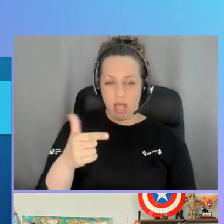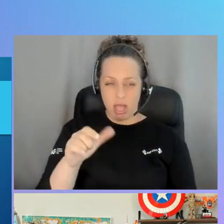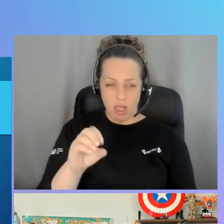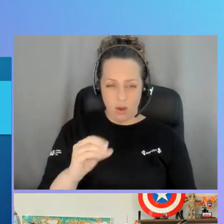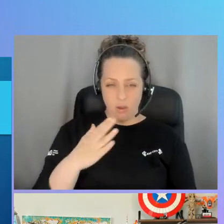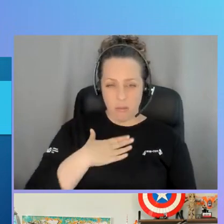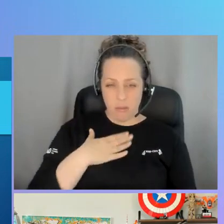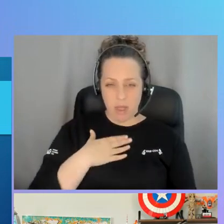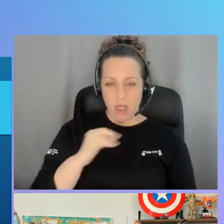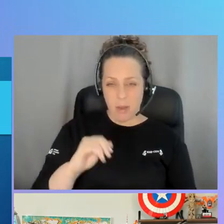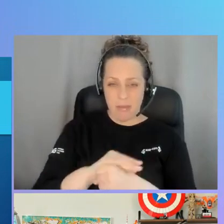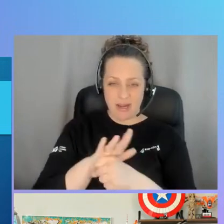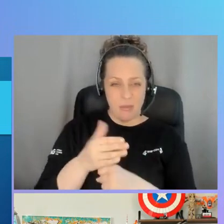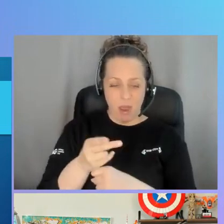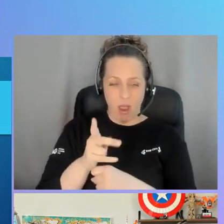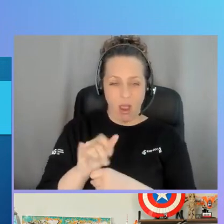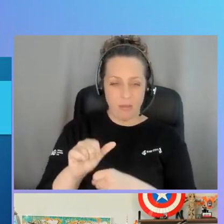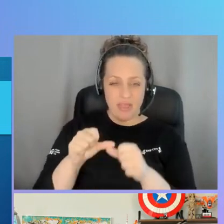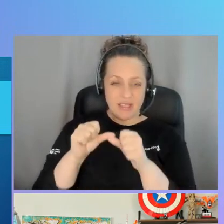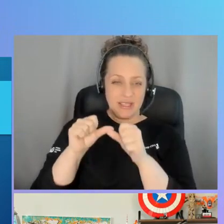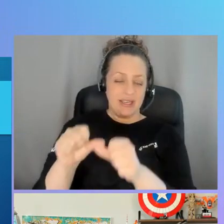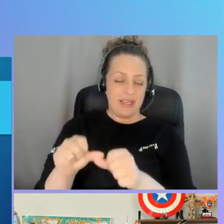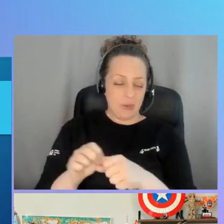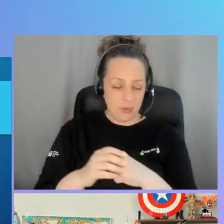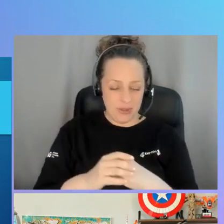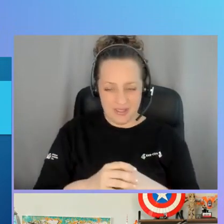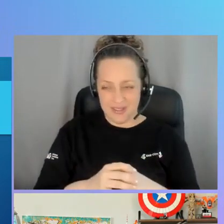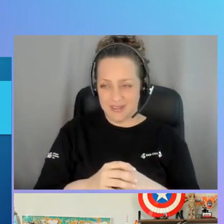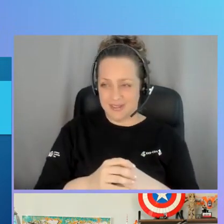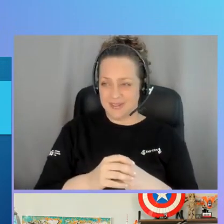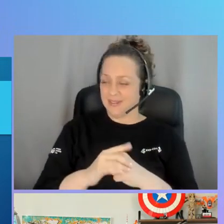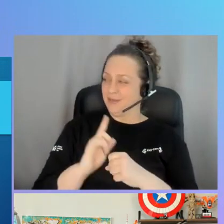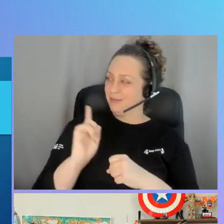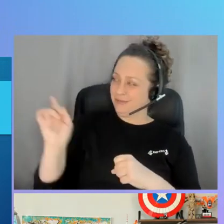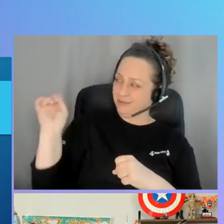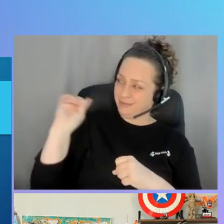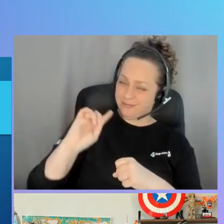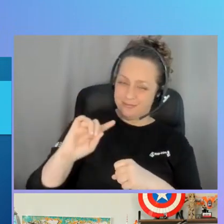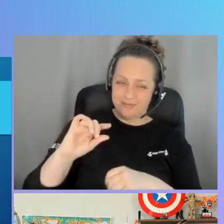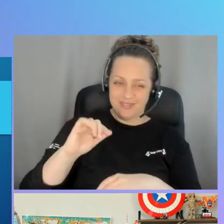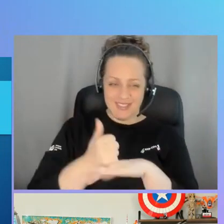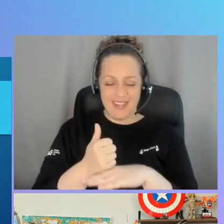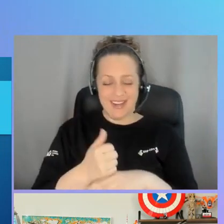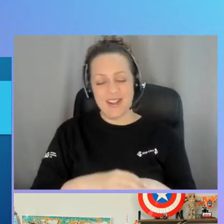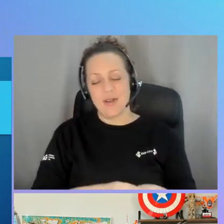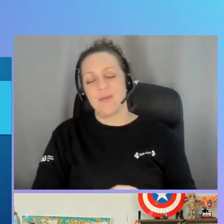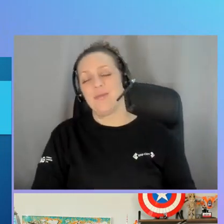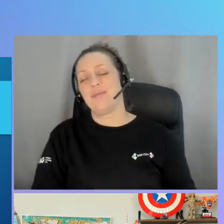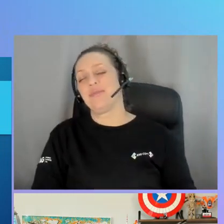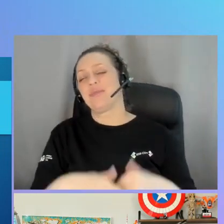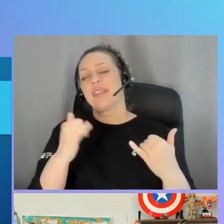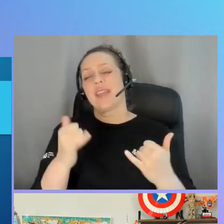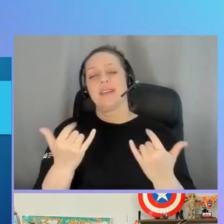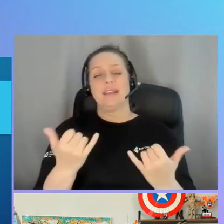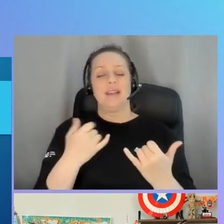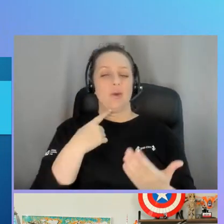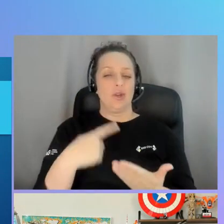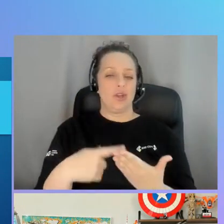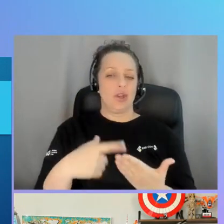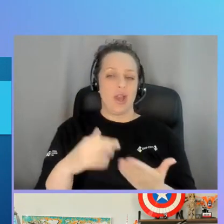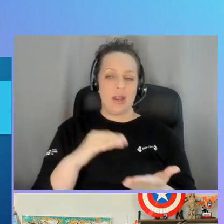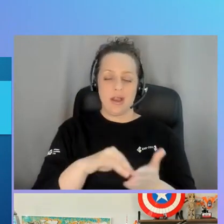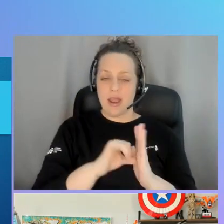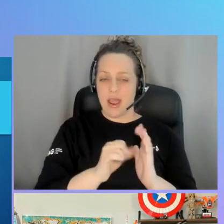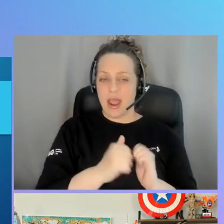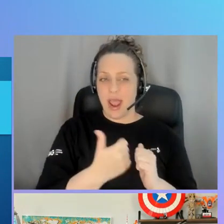my pandemic hobby that has continued out of it. And today we're going to talk about